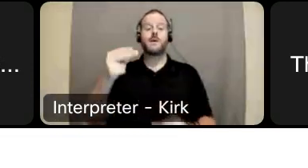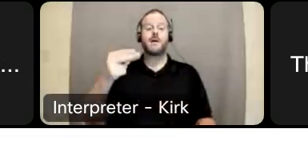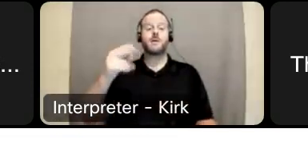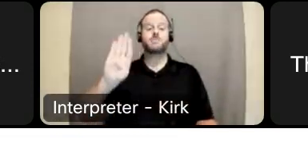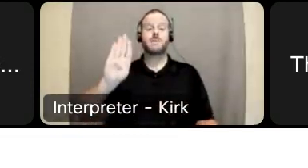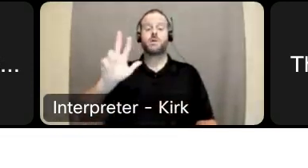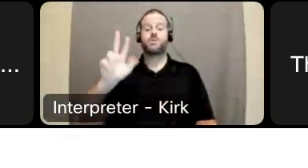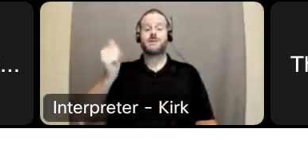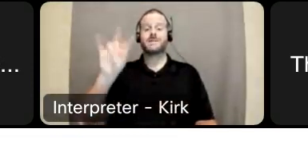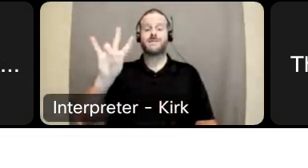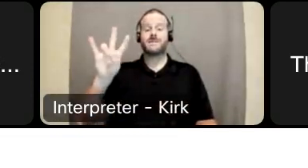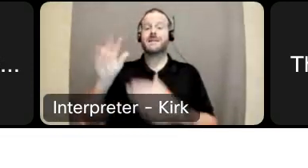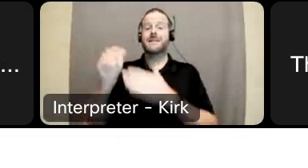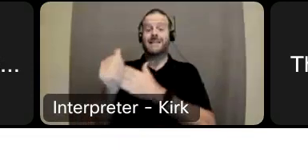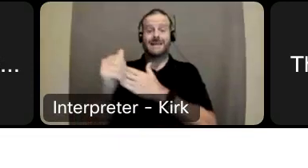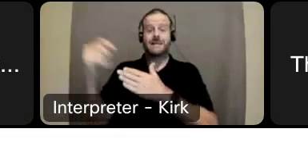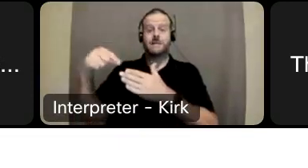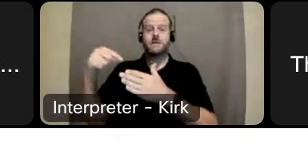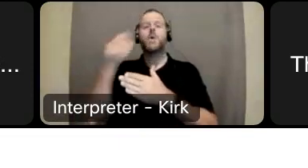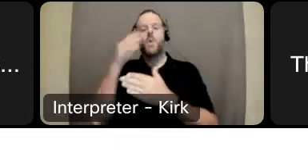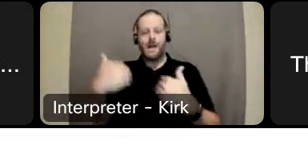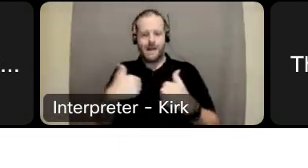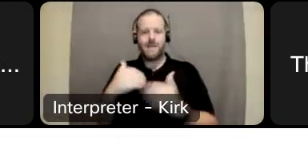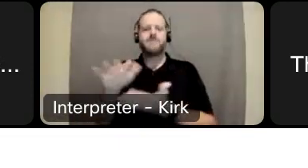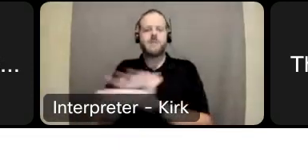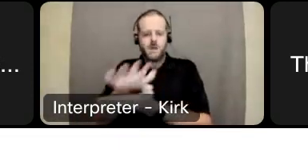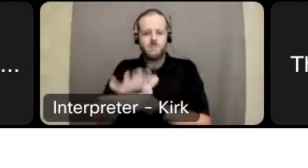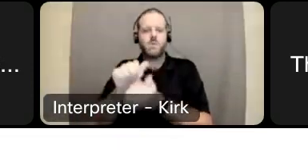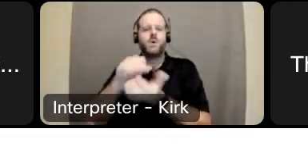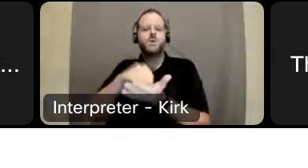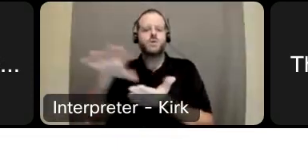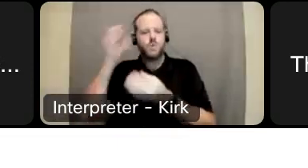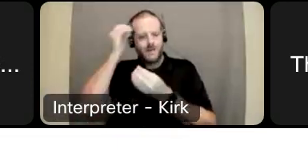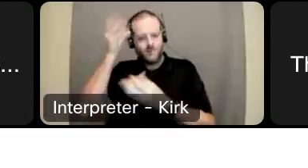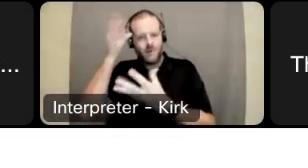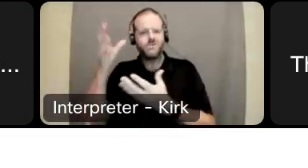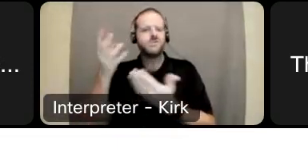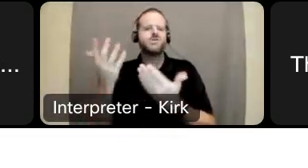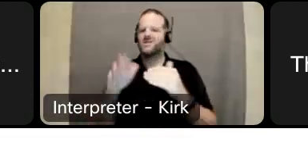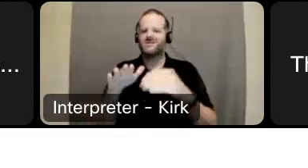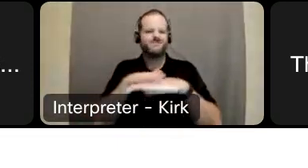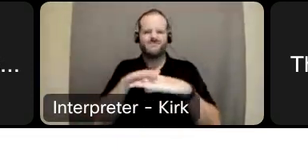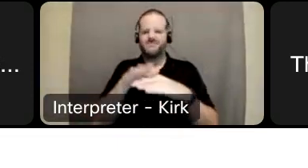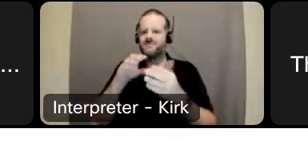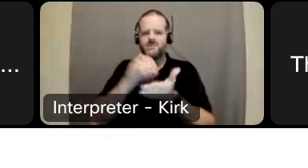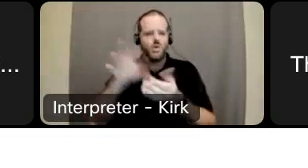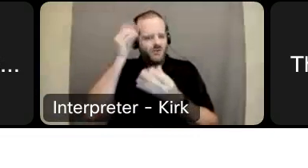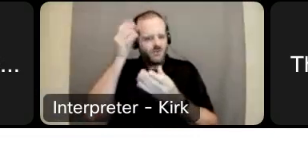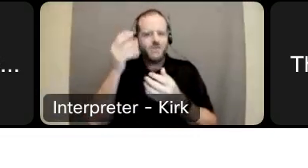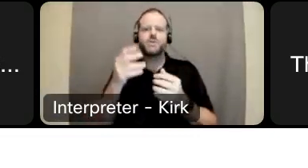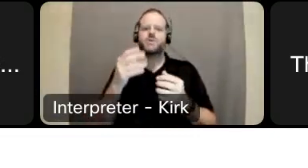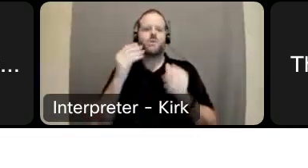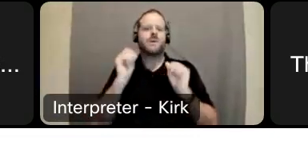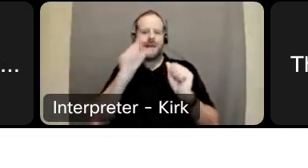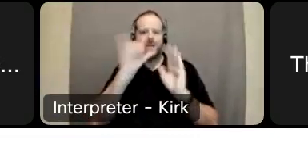HB317 lead will be provided a document with student information. So it's just a minimal student identifier so we know who the student